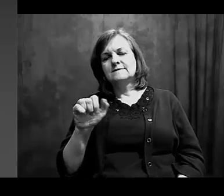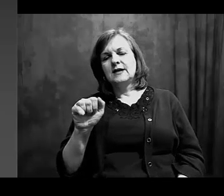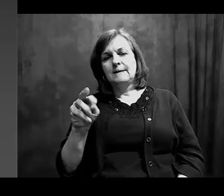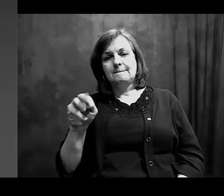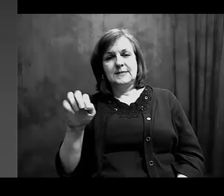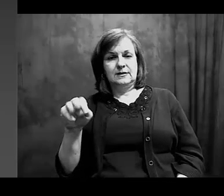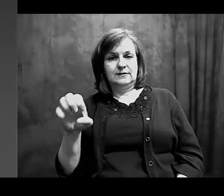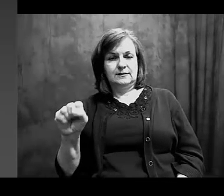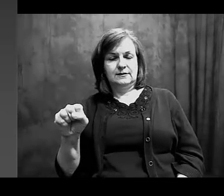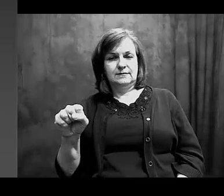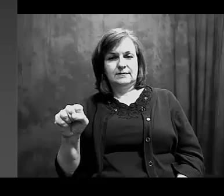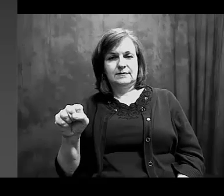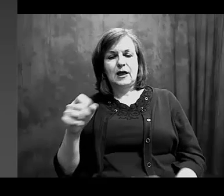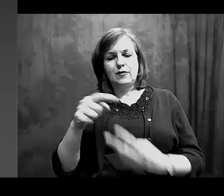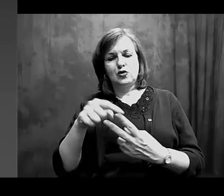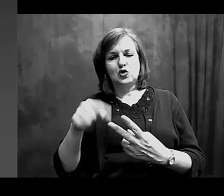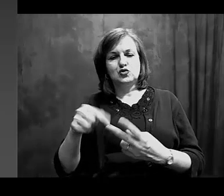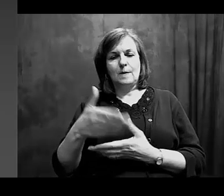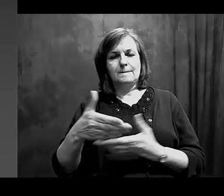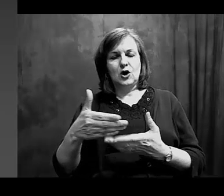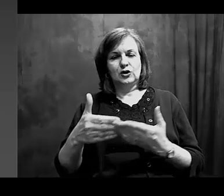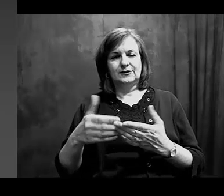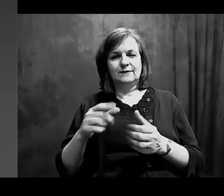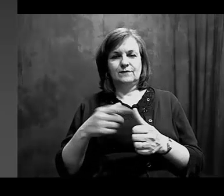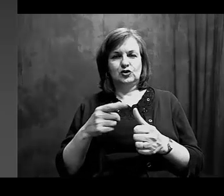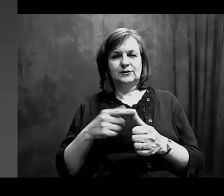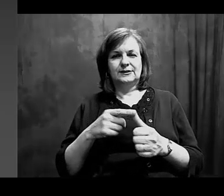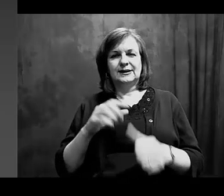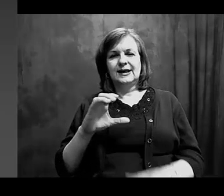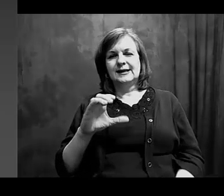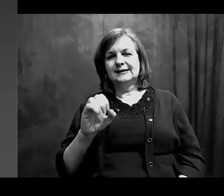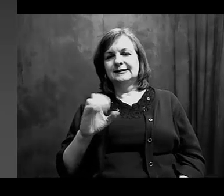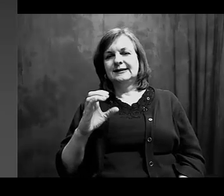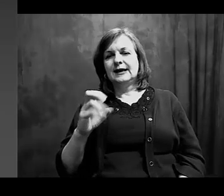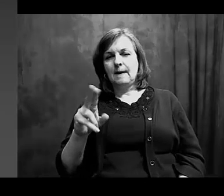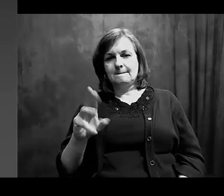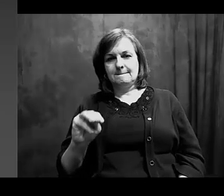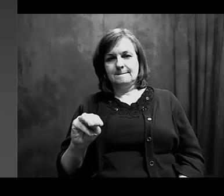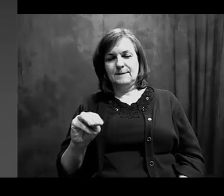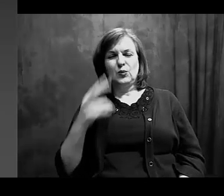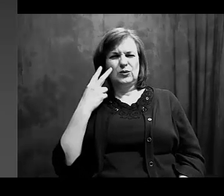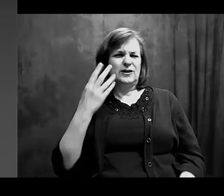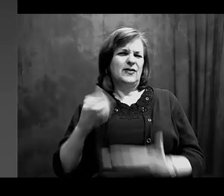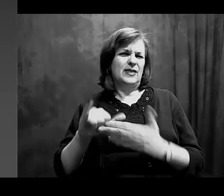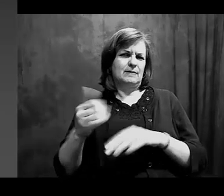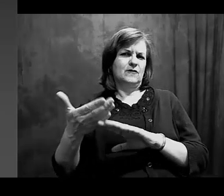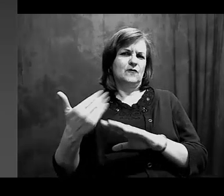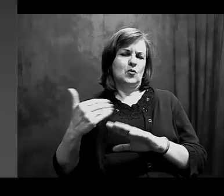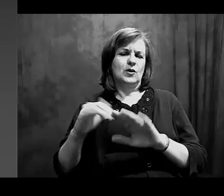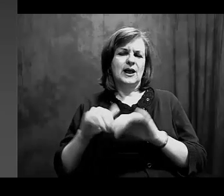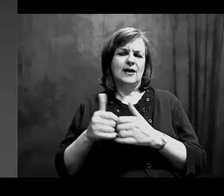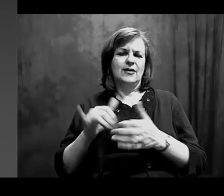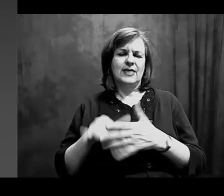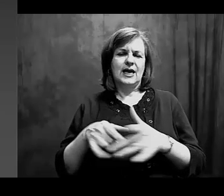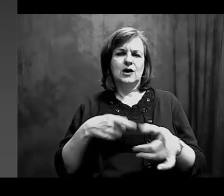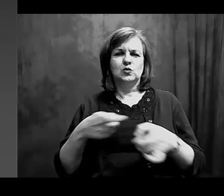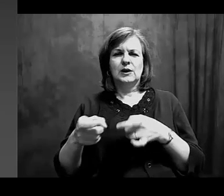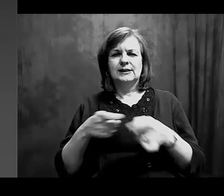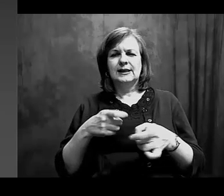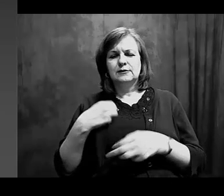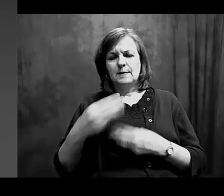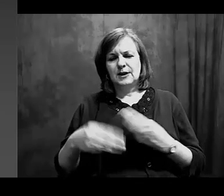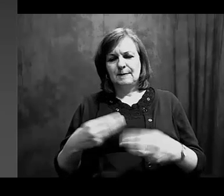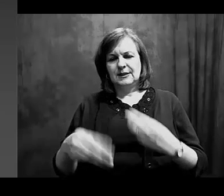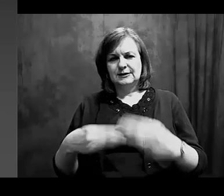blocked and actually gets pushed back into your liver. So you can live without your gallbladder. We'll give you enzymes to help you break